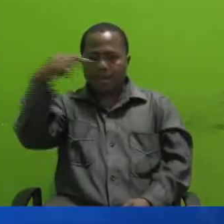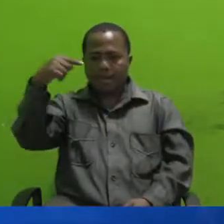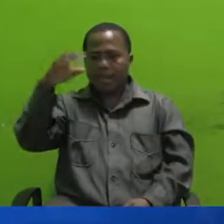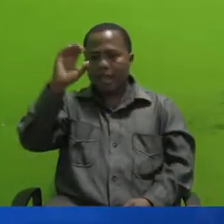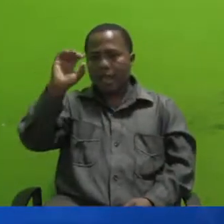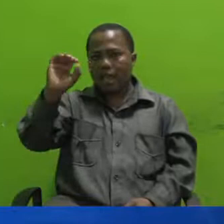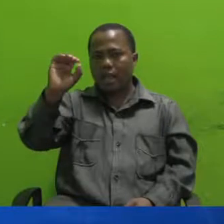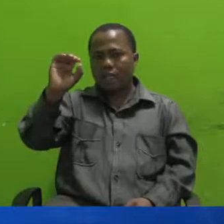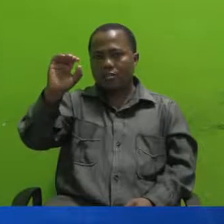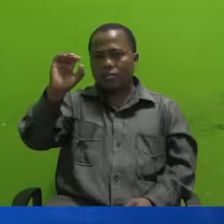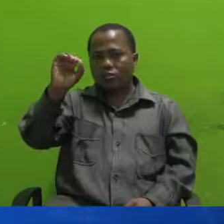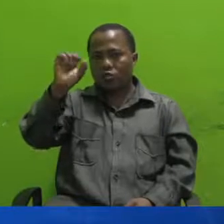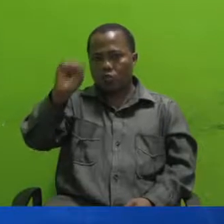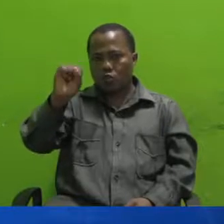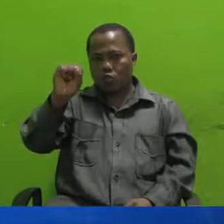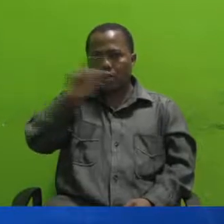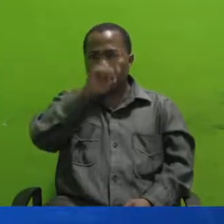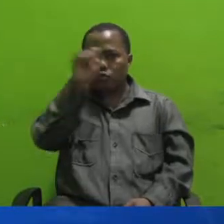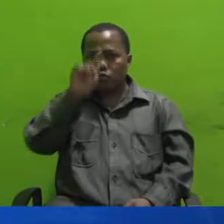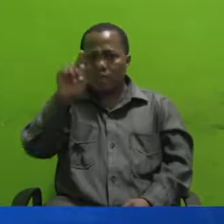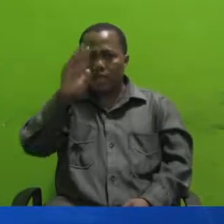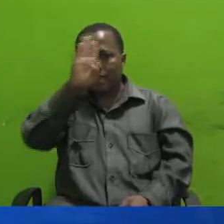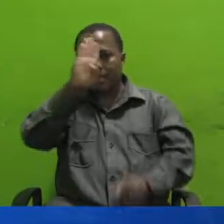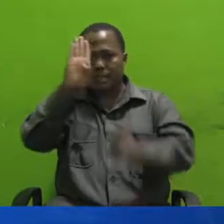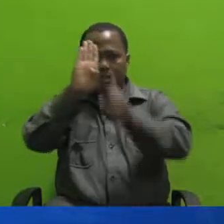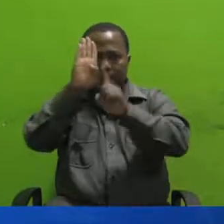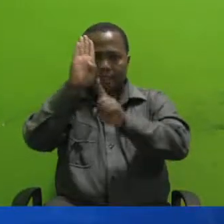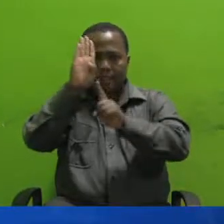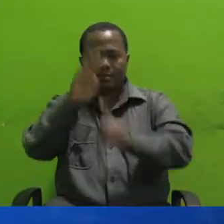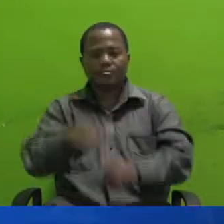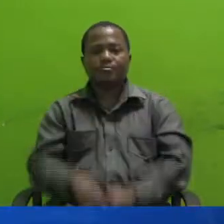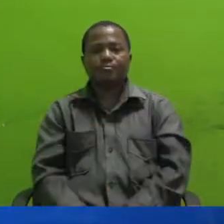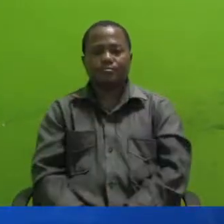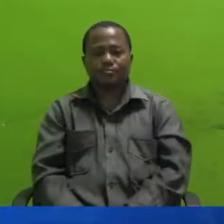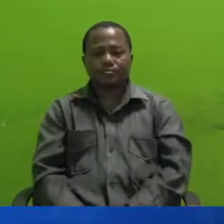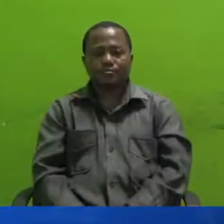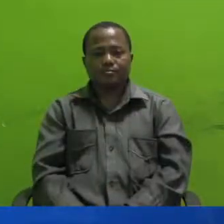minus cos squared beta.